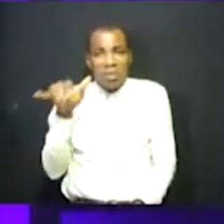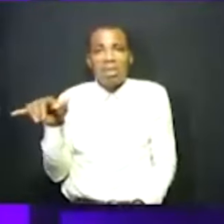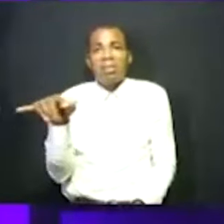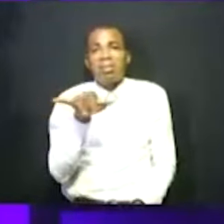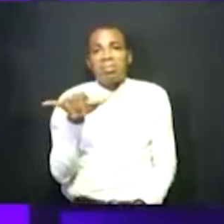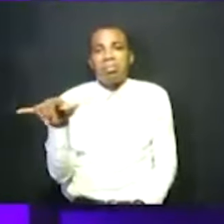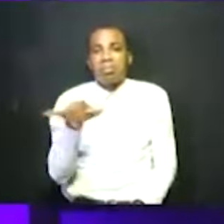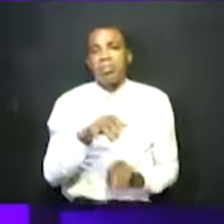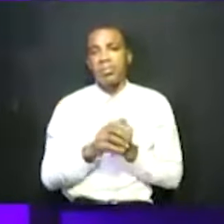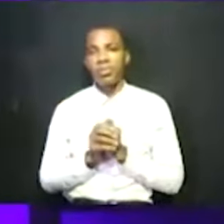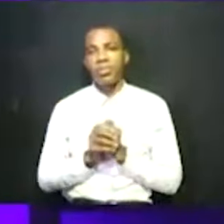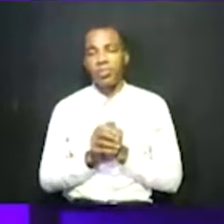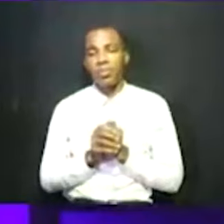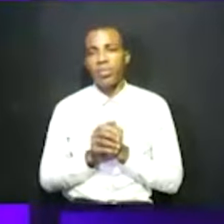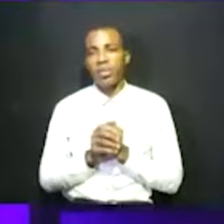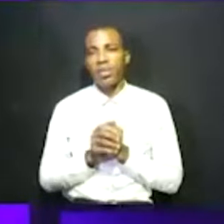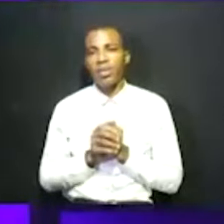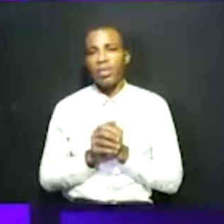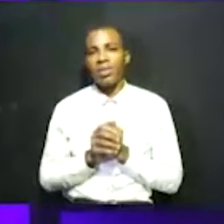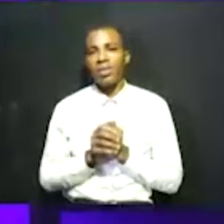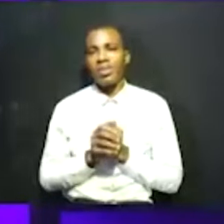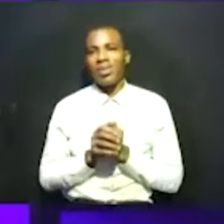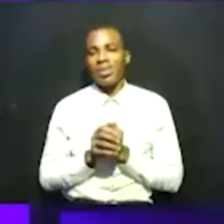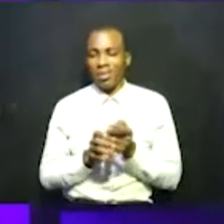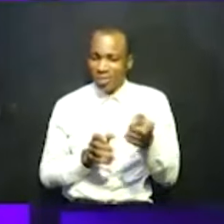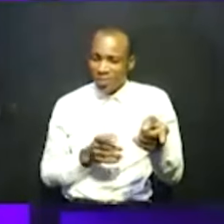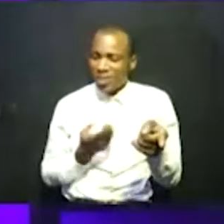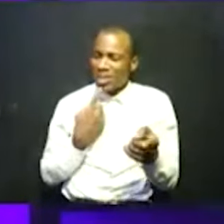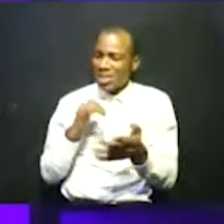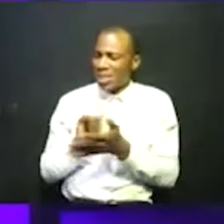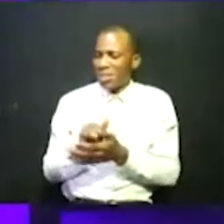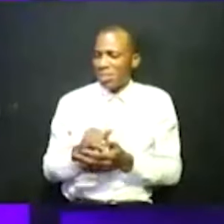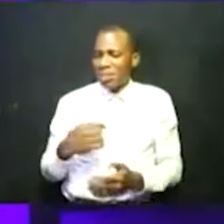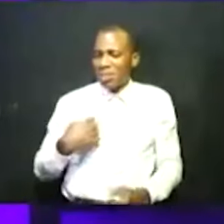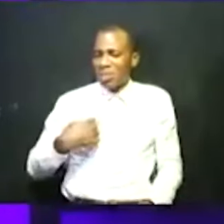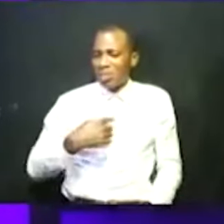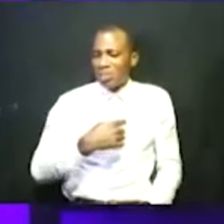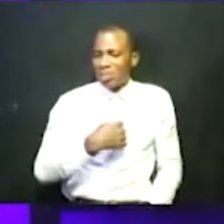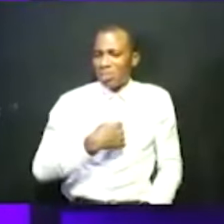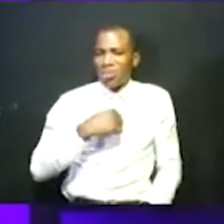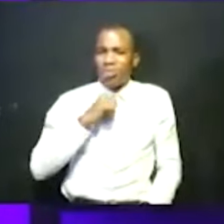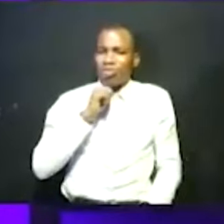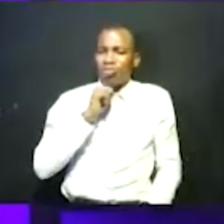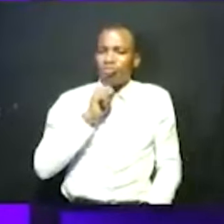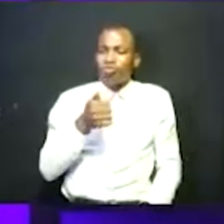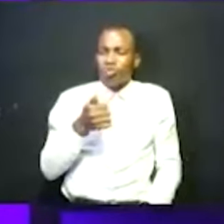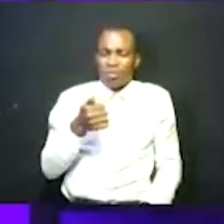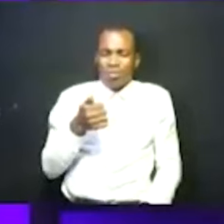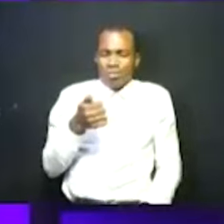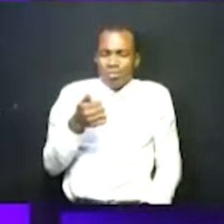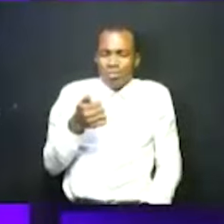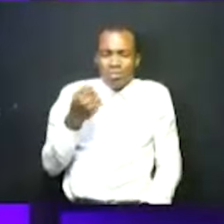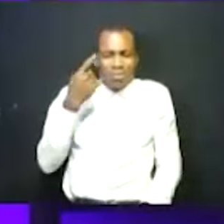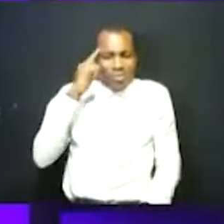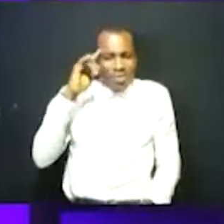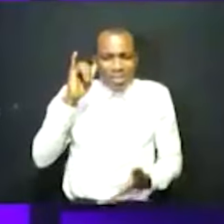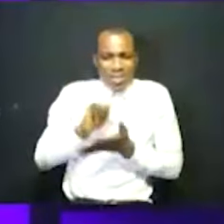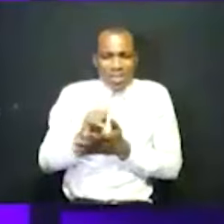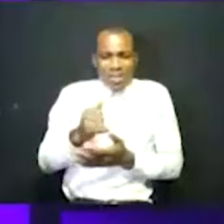We don't think it is necessary or even desirable to link yourself sexually to one